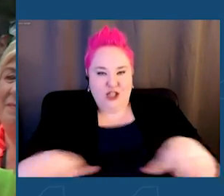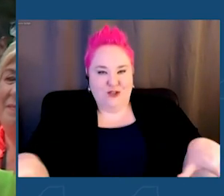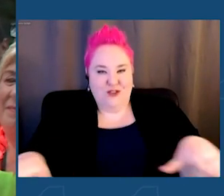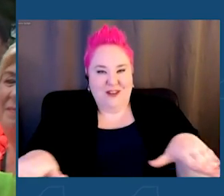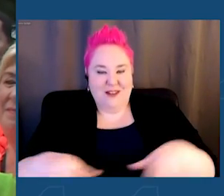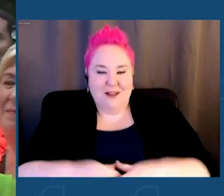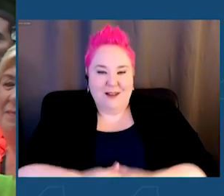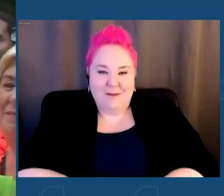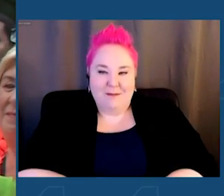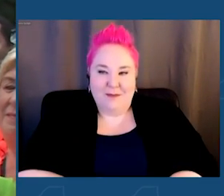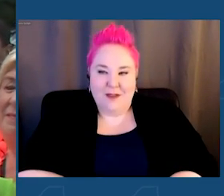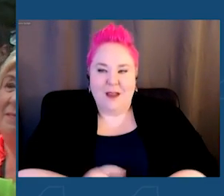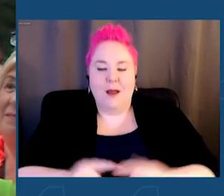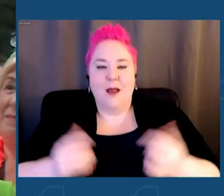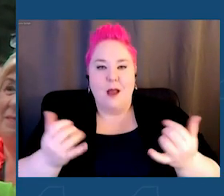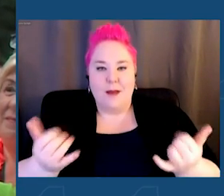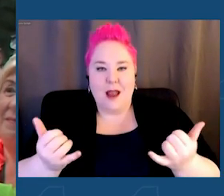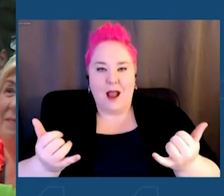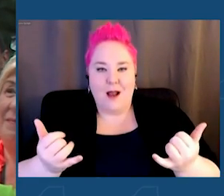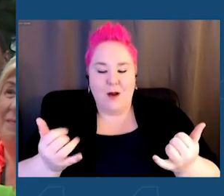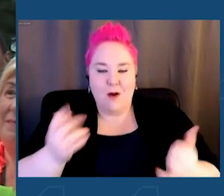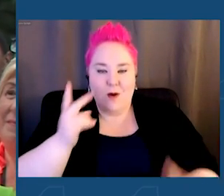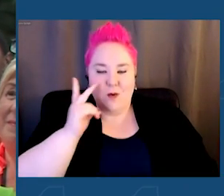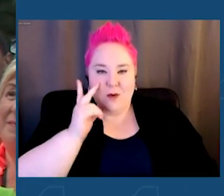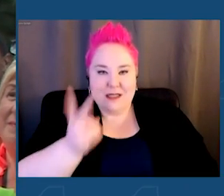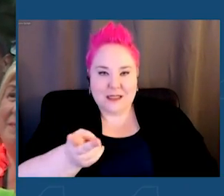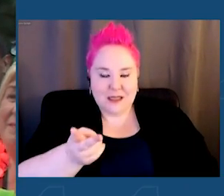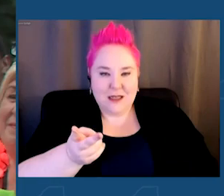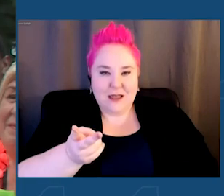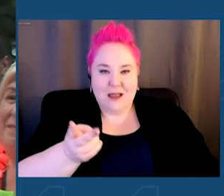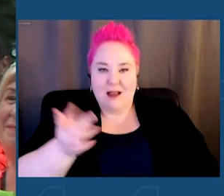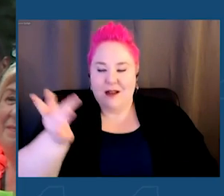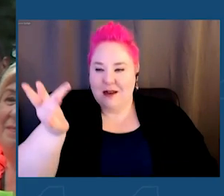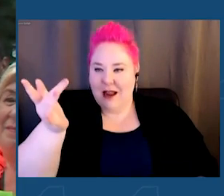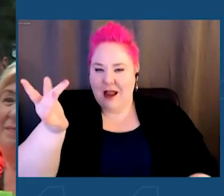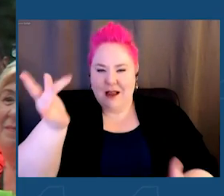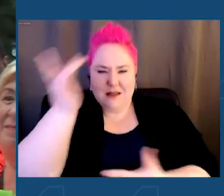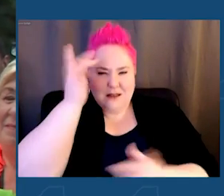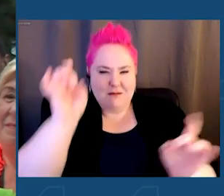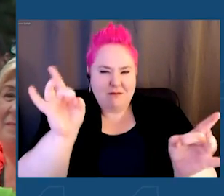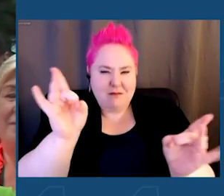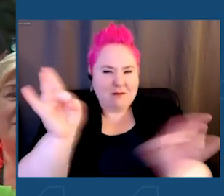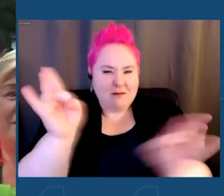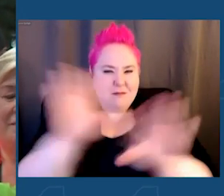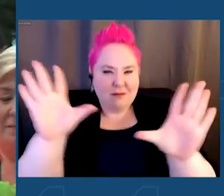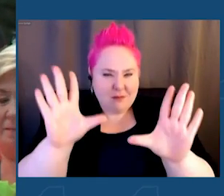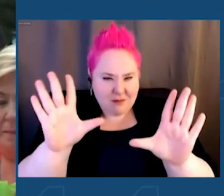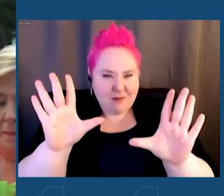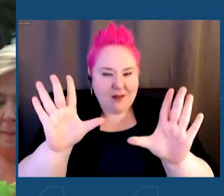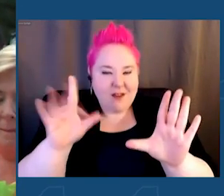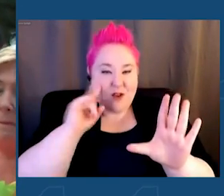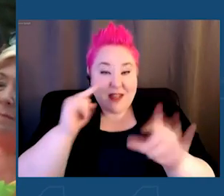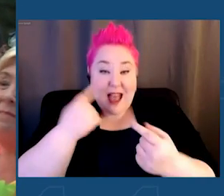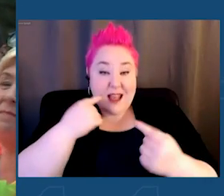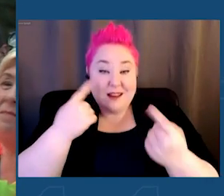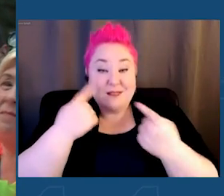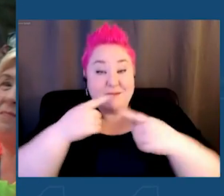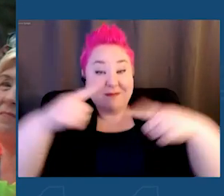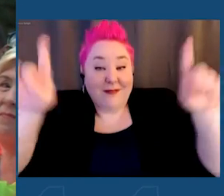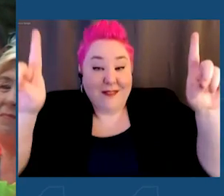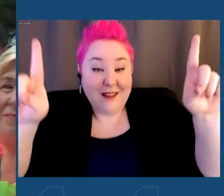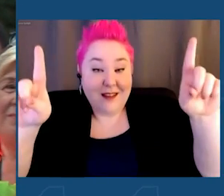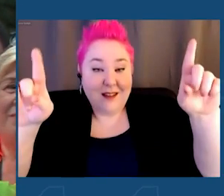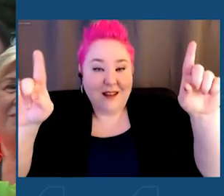But now we are witnessing a sick and malicious effort to roll back those victories.